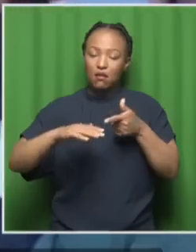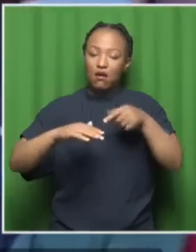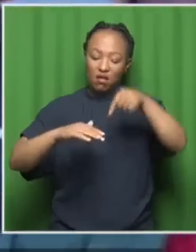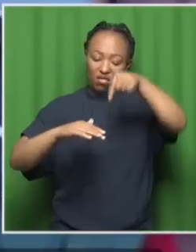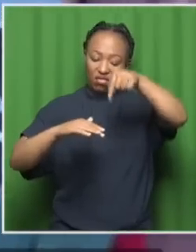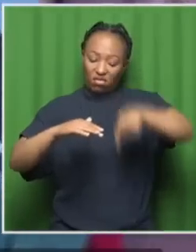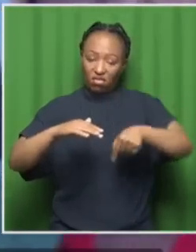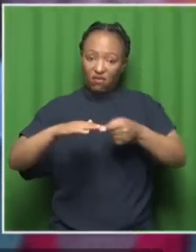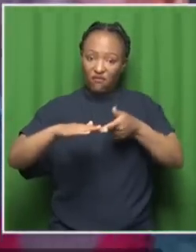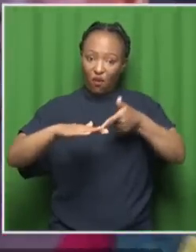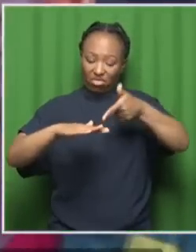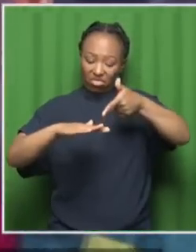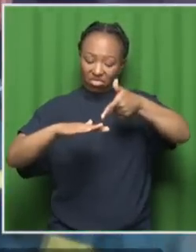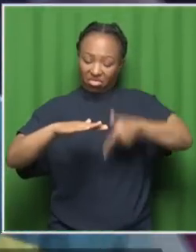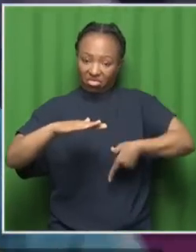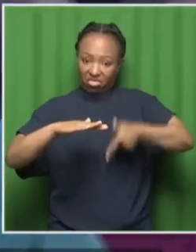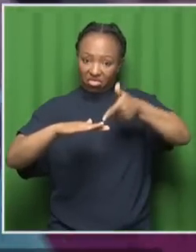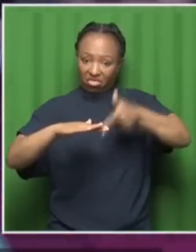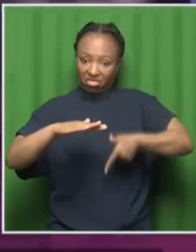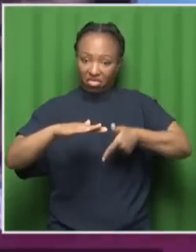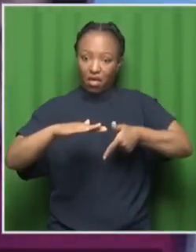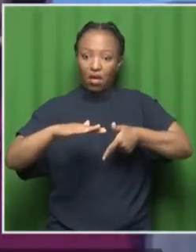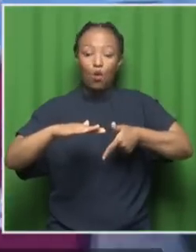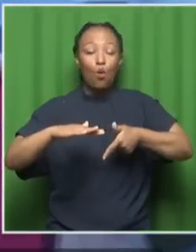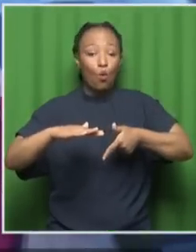now, we have